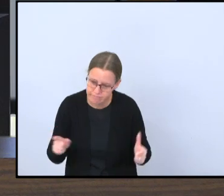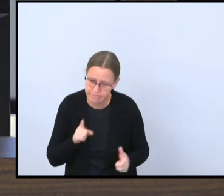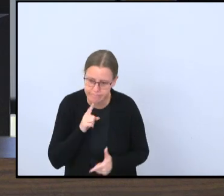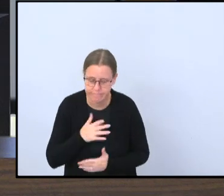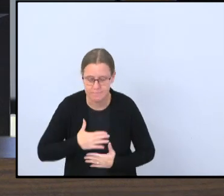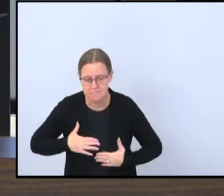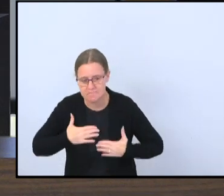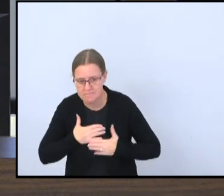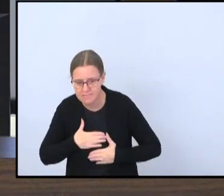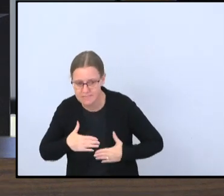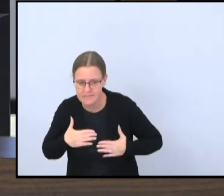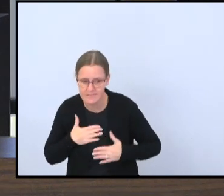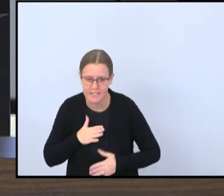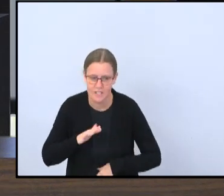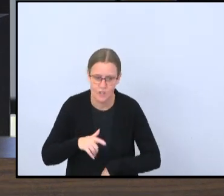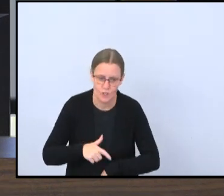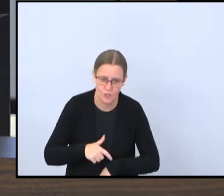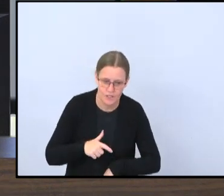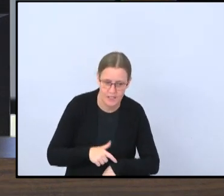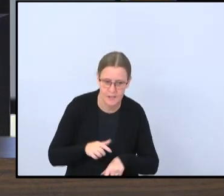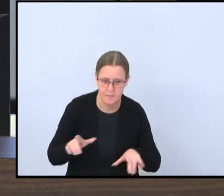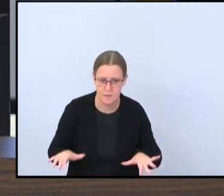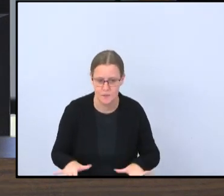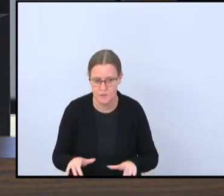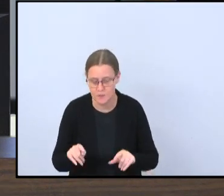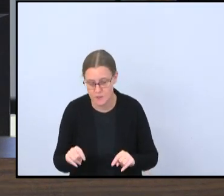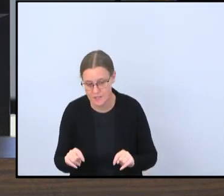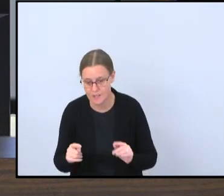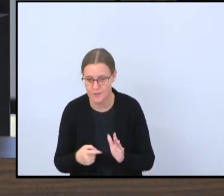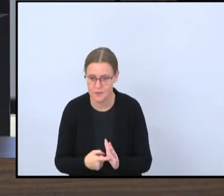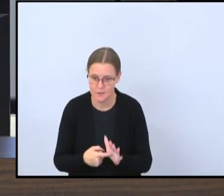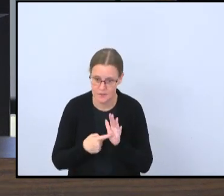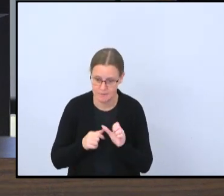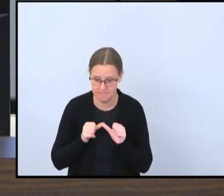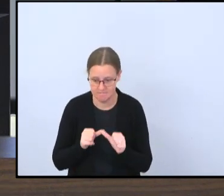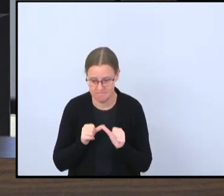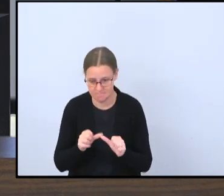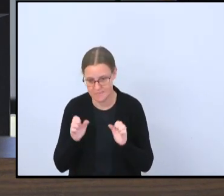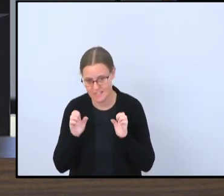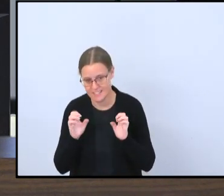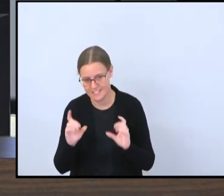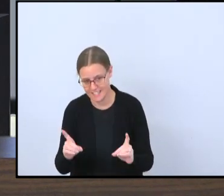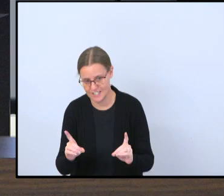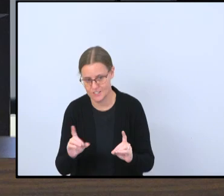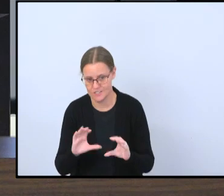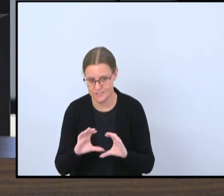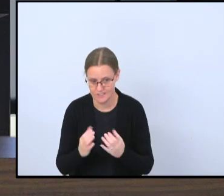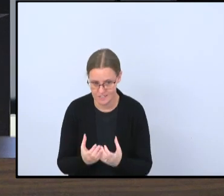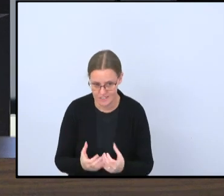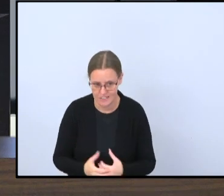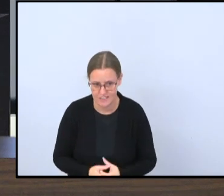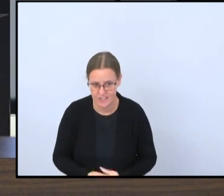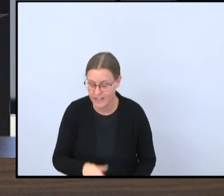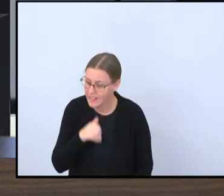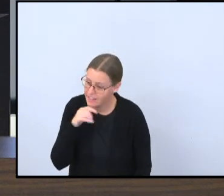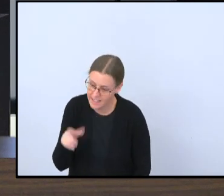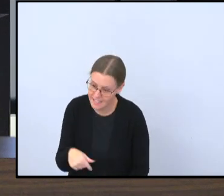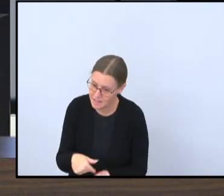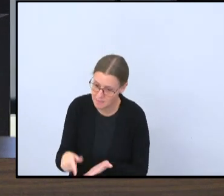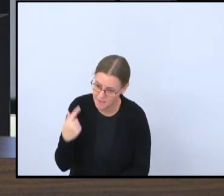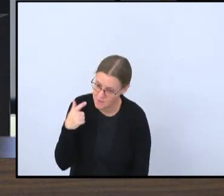you taking time out of your day to do all these required continuing education courses and not getting paid for